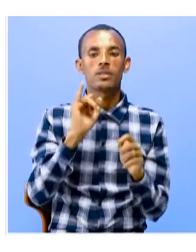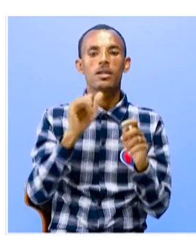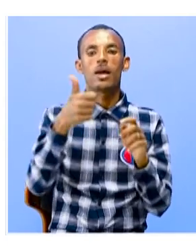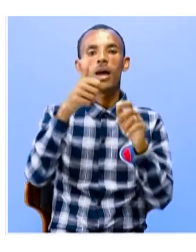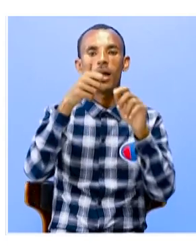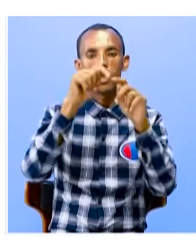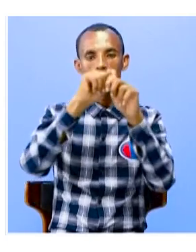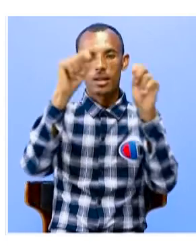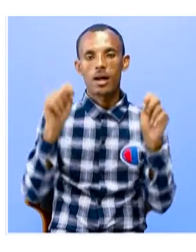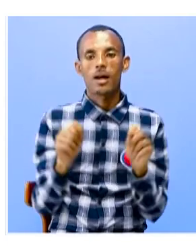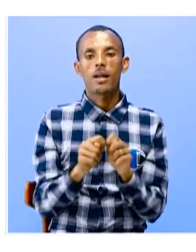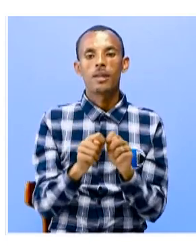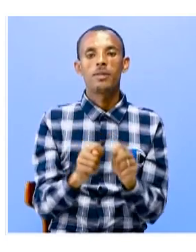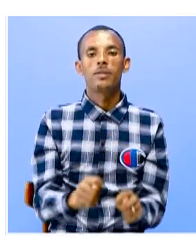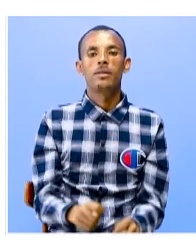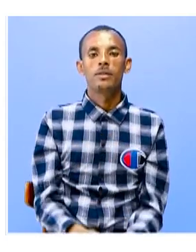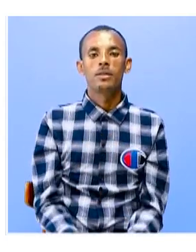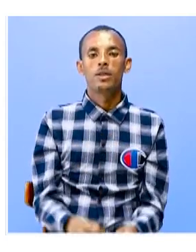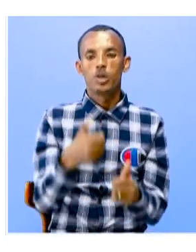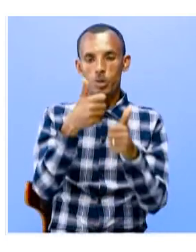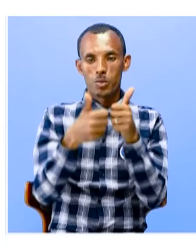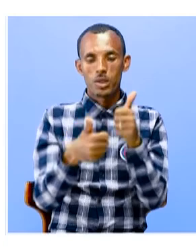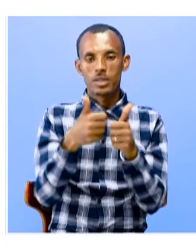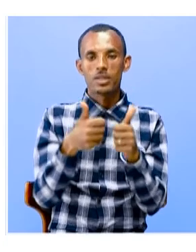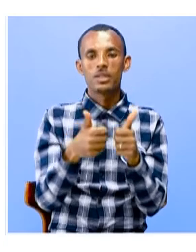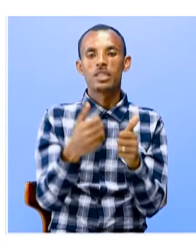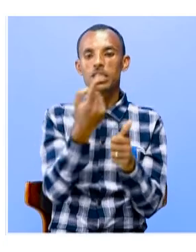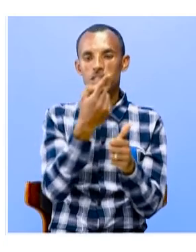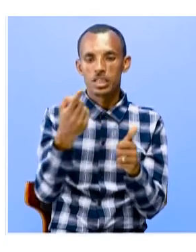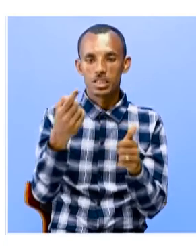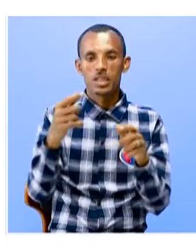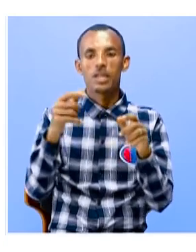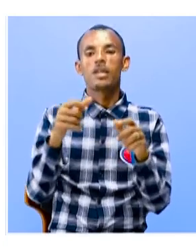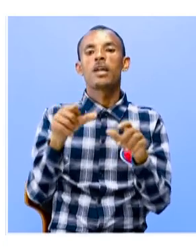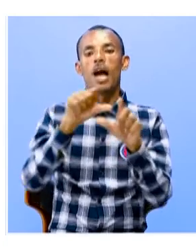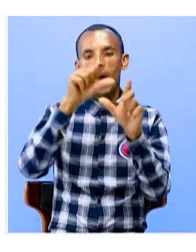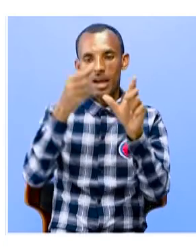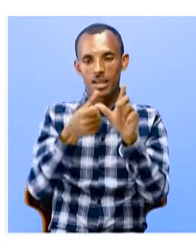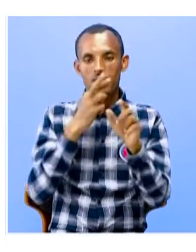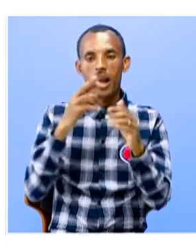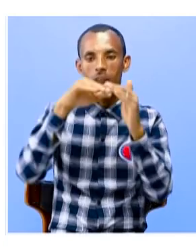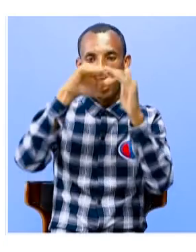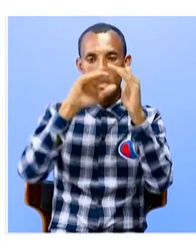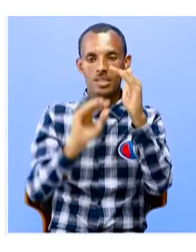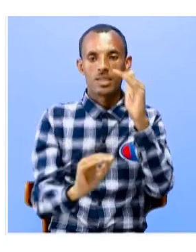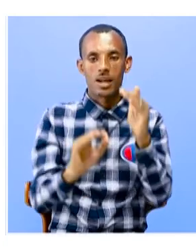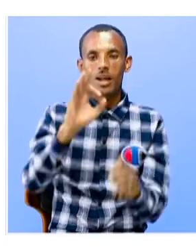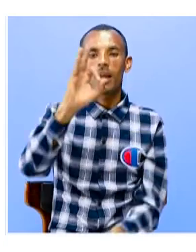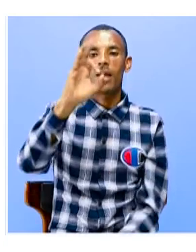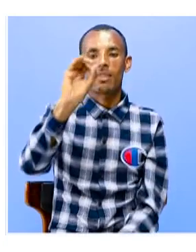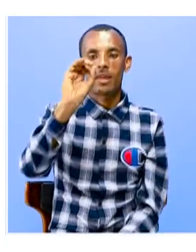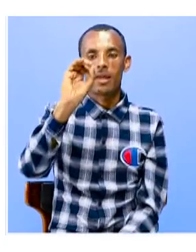triangle in which each angles are acute or less than 90